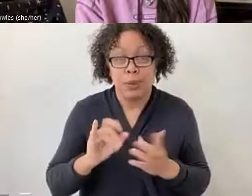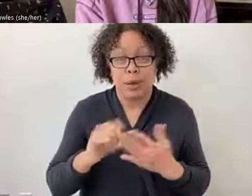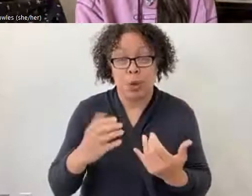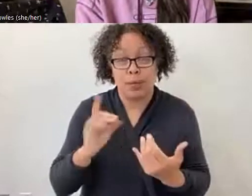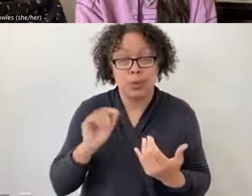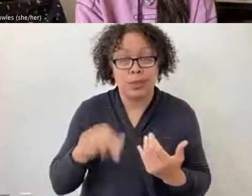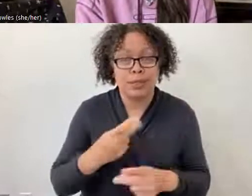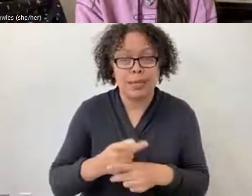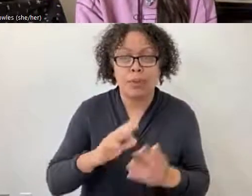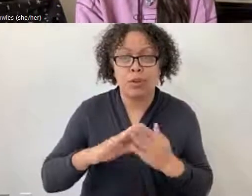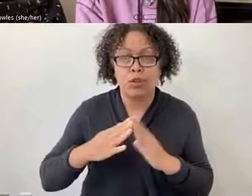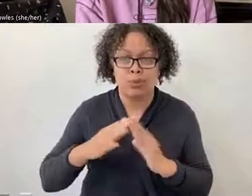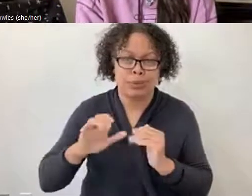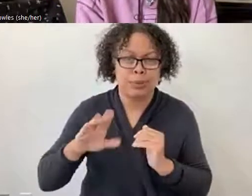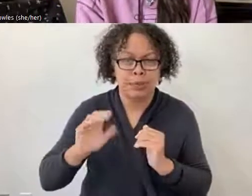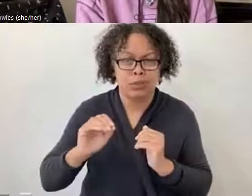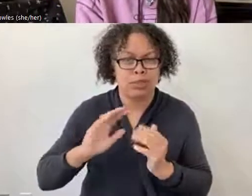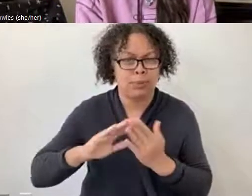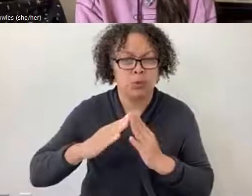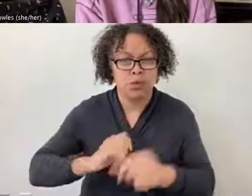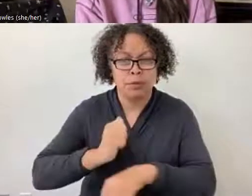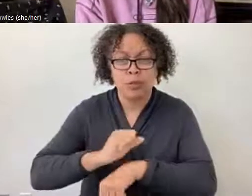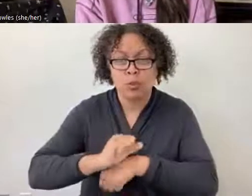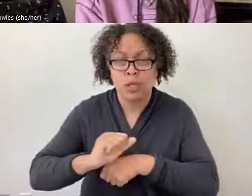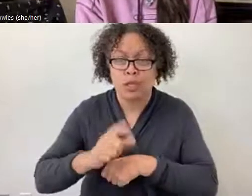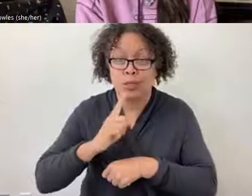coming from a good place, have good intentions.